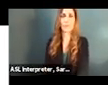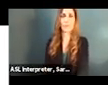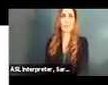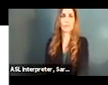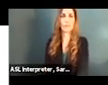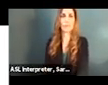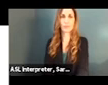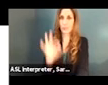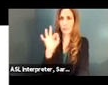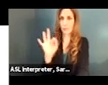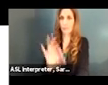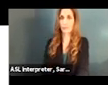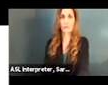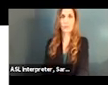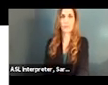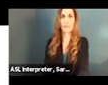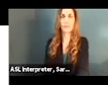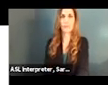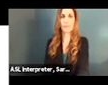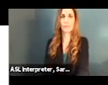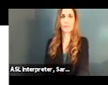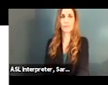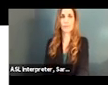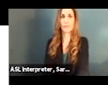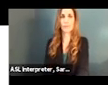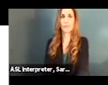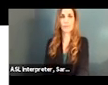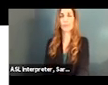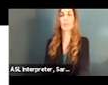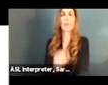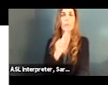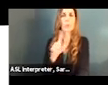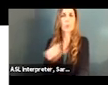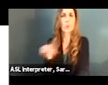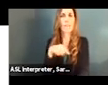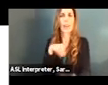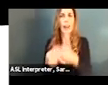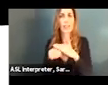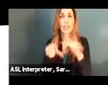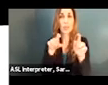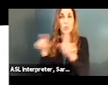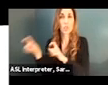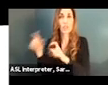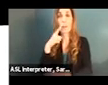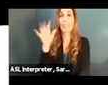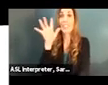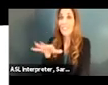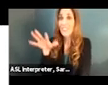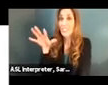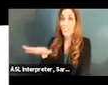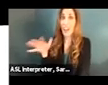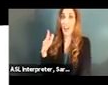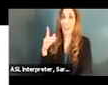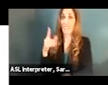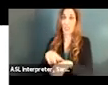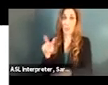Cool. So I just wanted to make sure that you had access to our survey because it is 55 and I want you to have